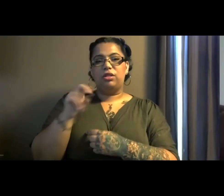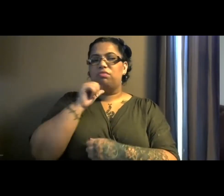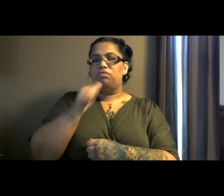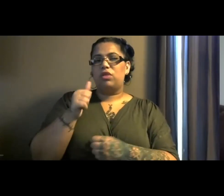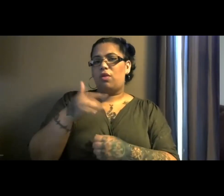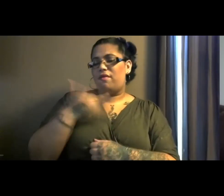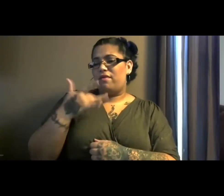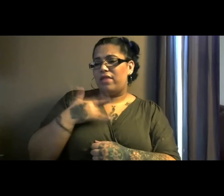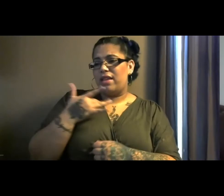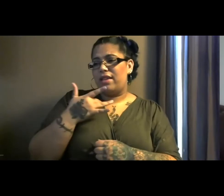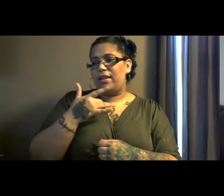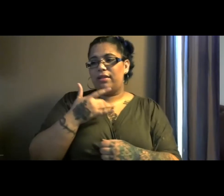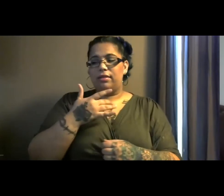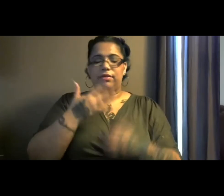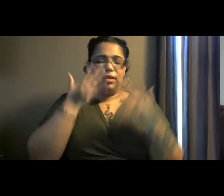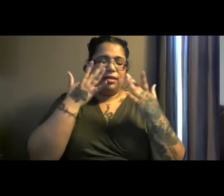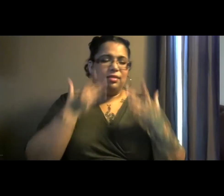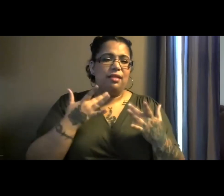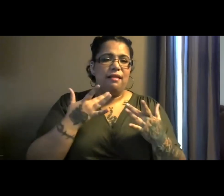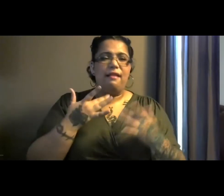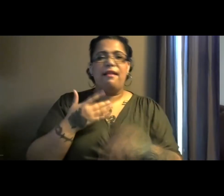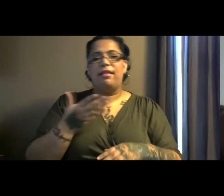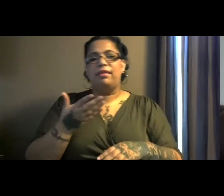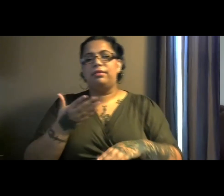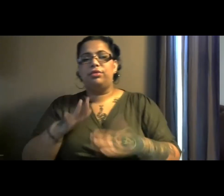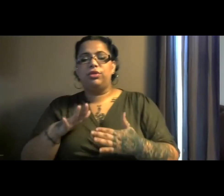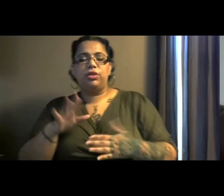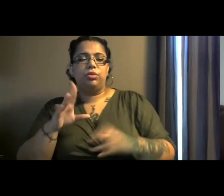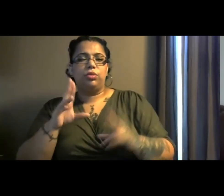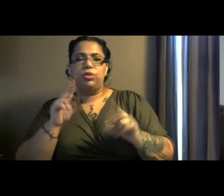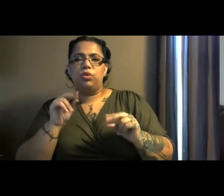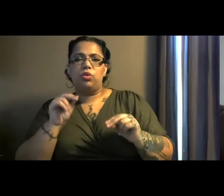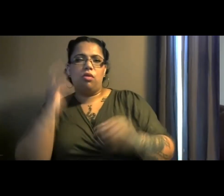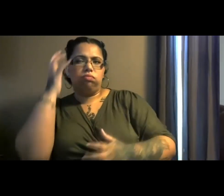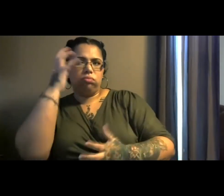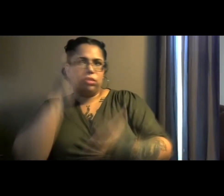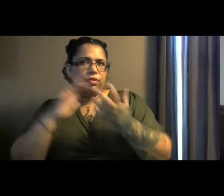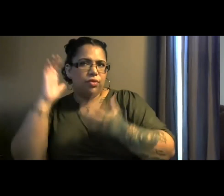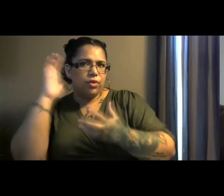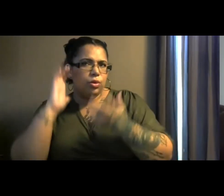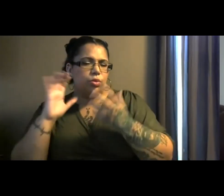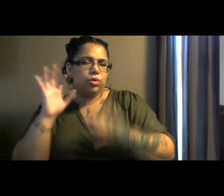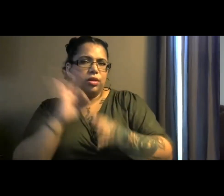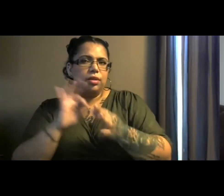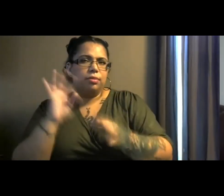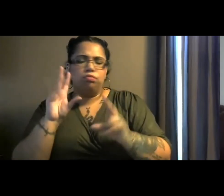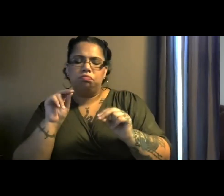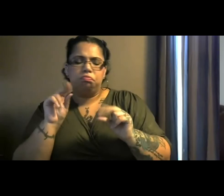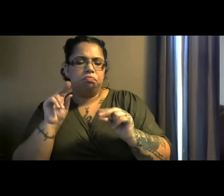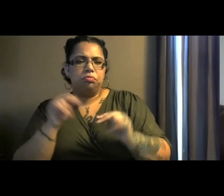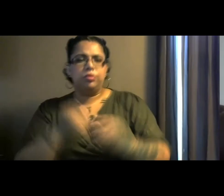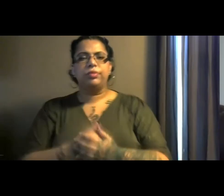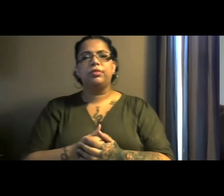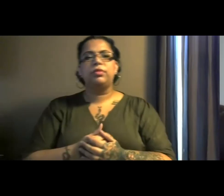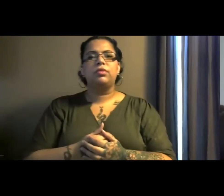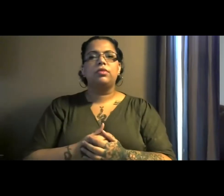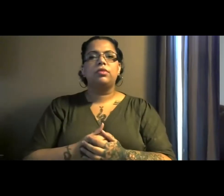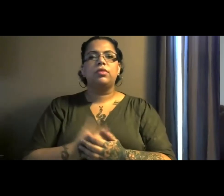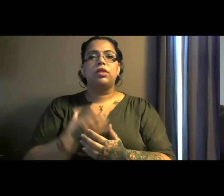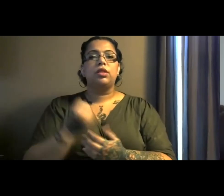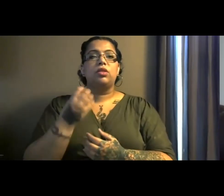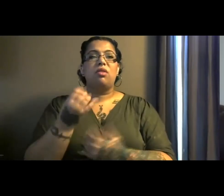morbidity. There is no confusion in spirit. Therefore, there is no confusion in my